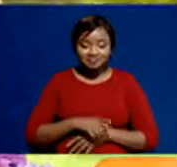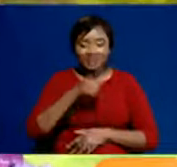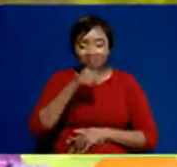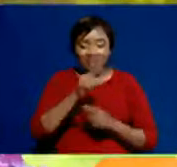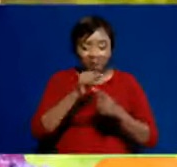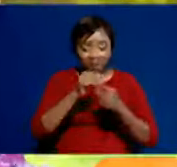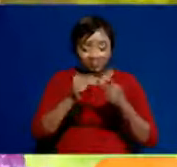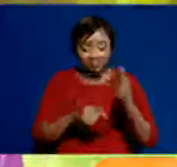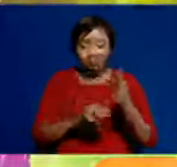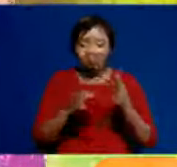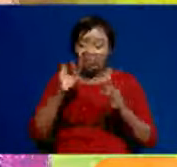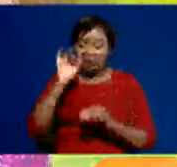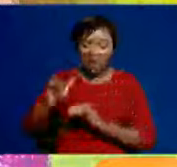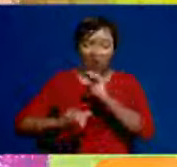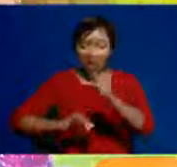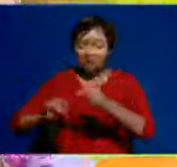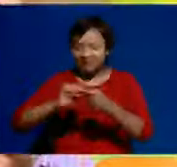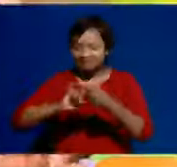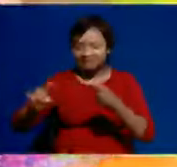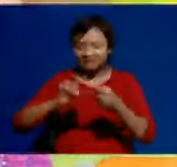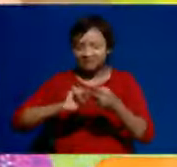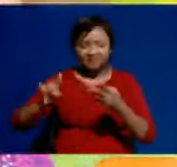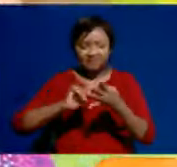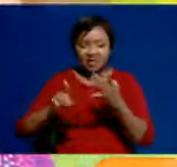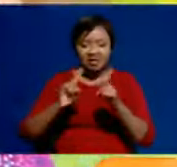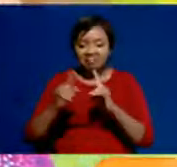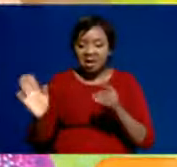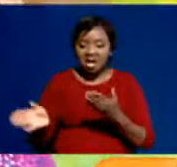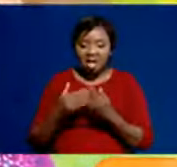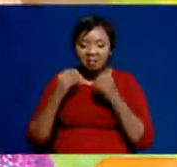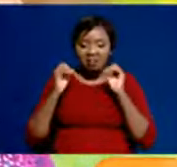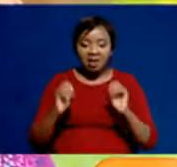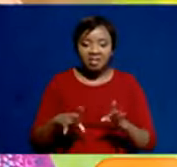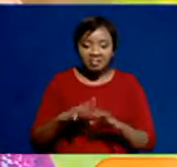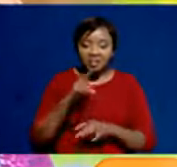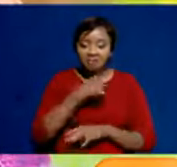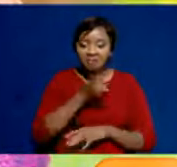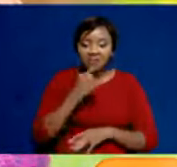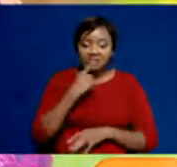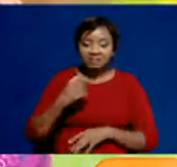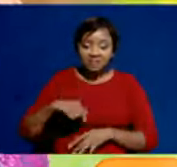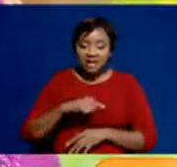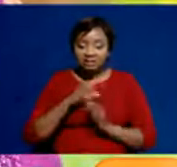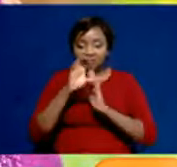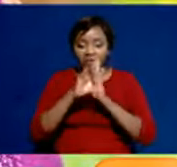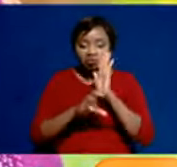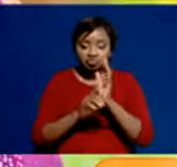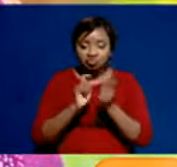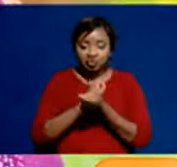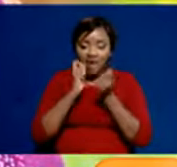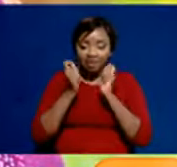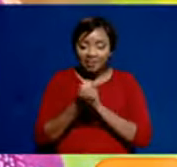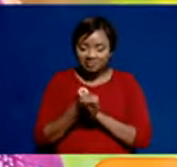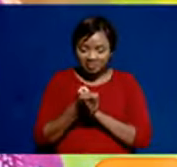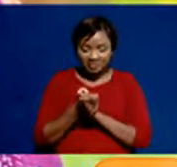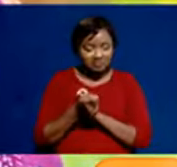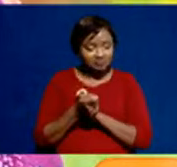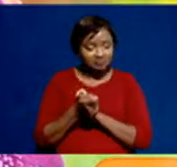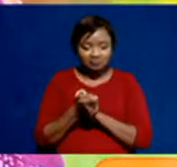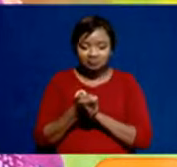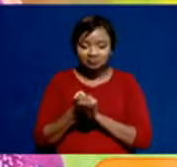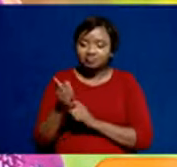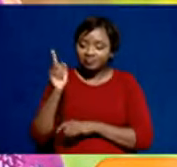come empty-handed as far as I'm concerned, telling us about constitutional amendments. Those were always the